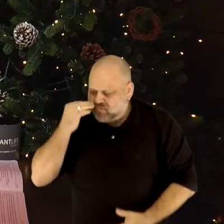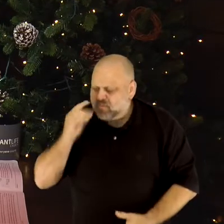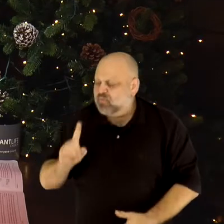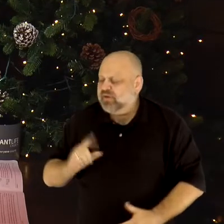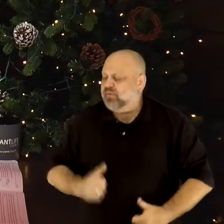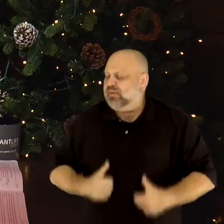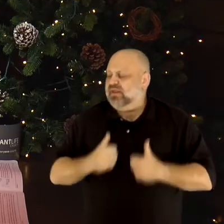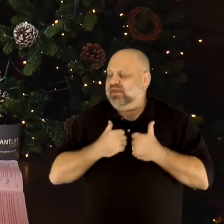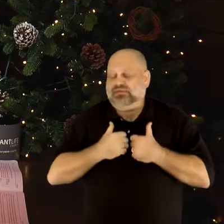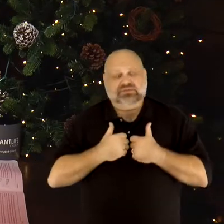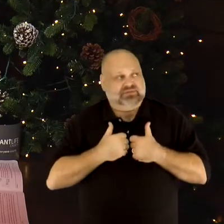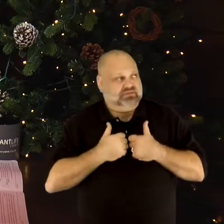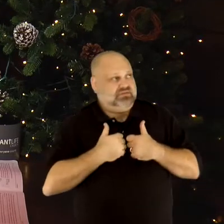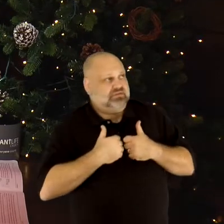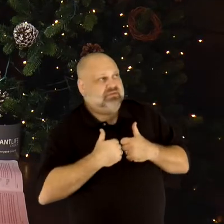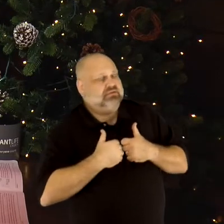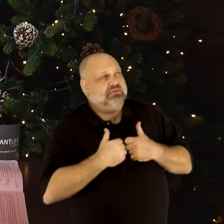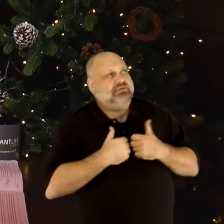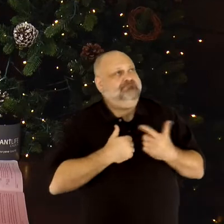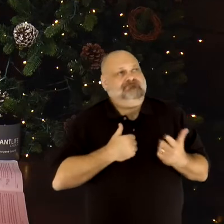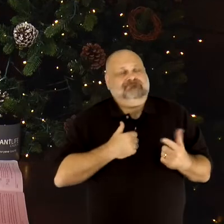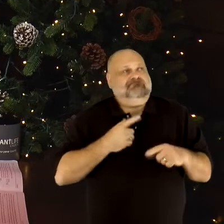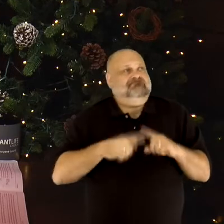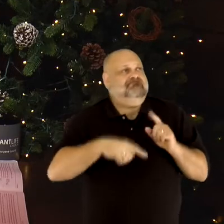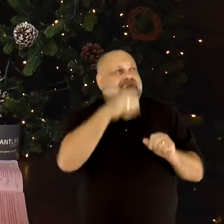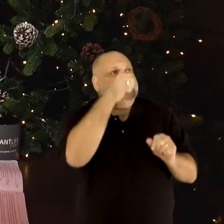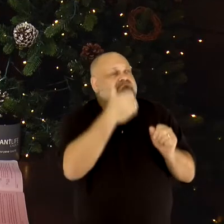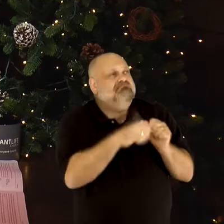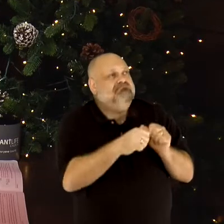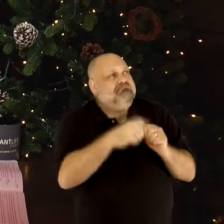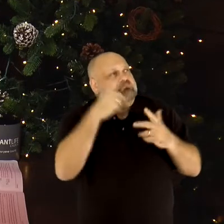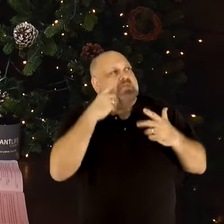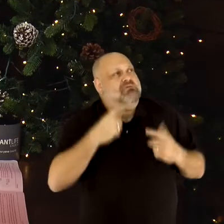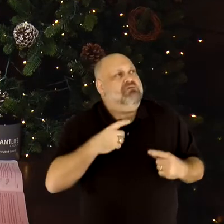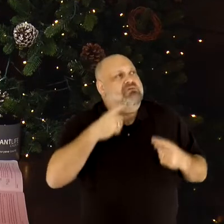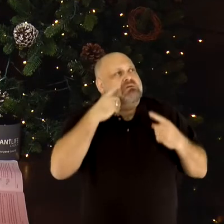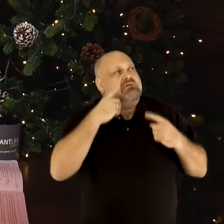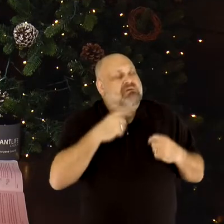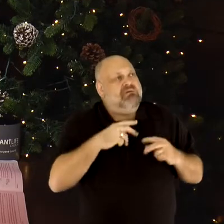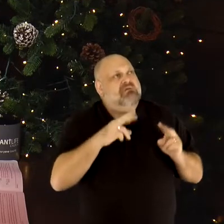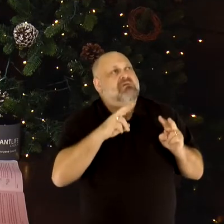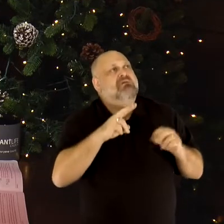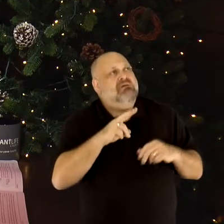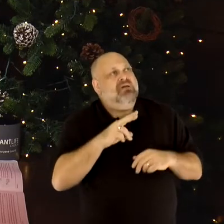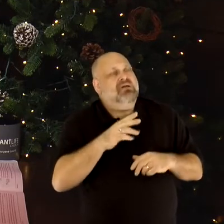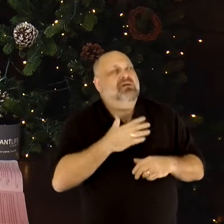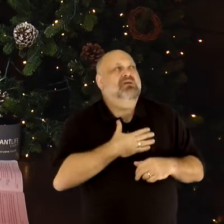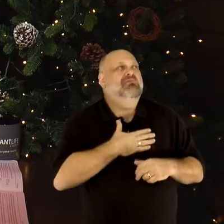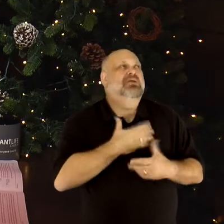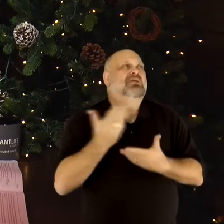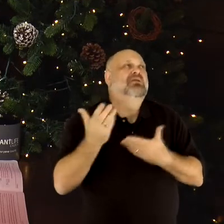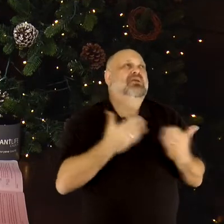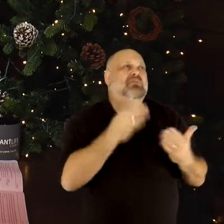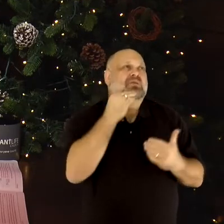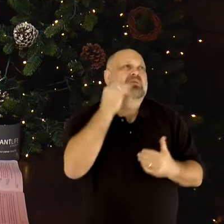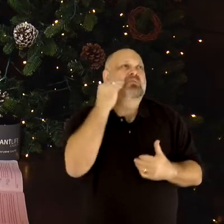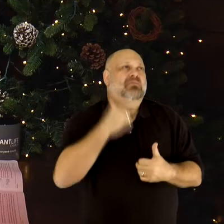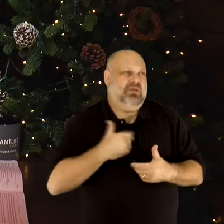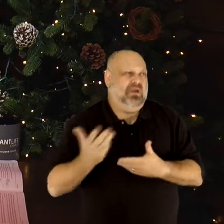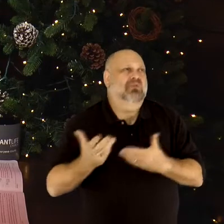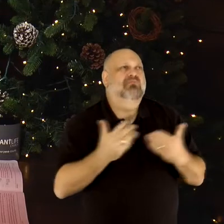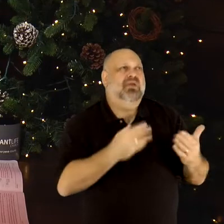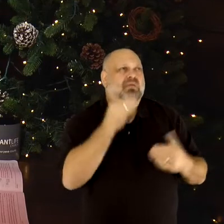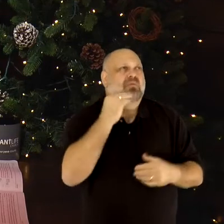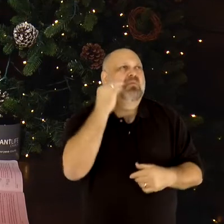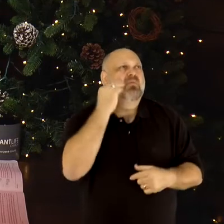Where do you live?" But the boy couldn't remember. And still sobbing, he looked up at the officer and said, "Please take me home. Take